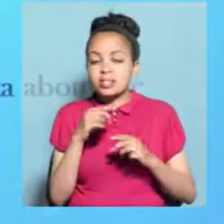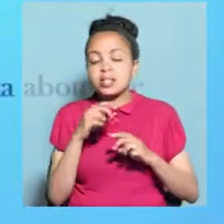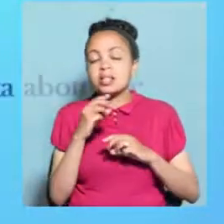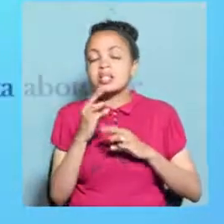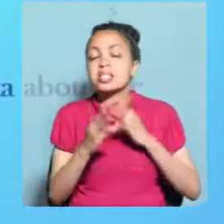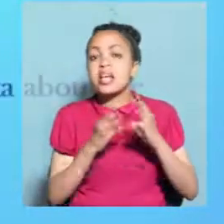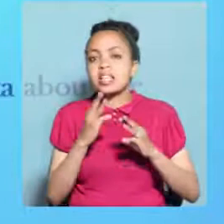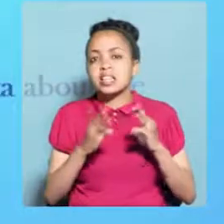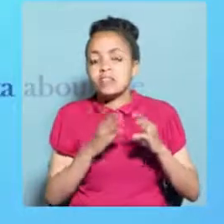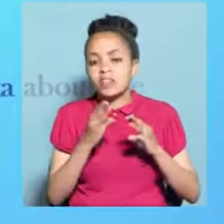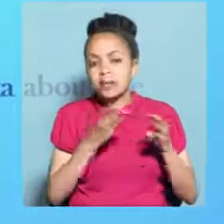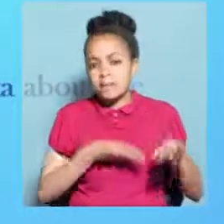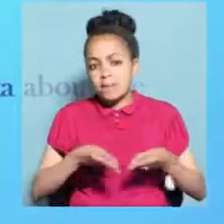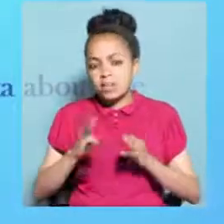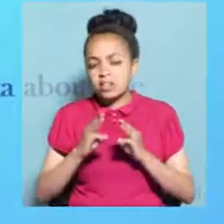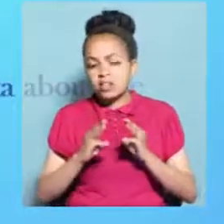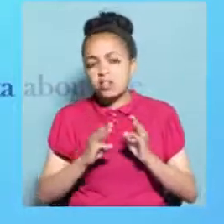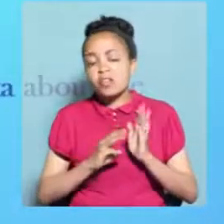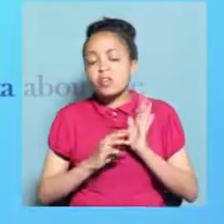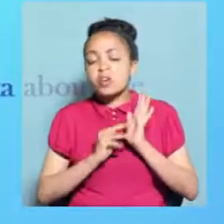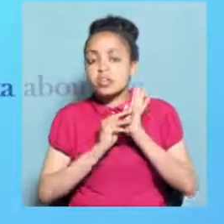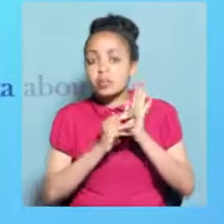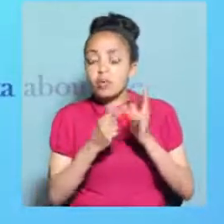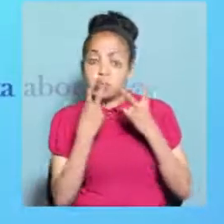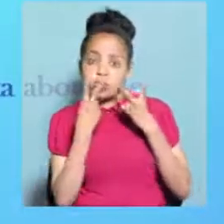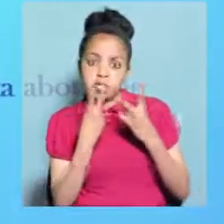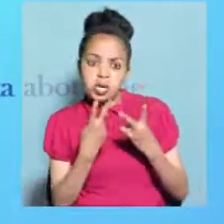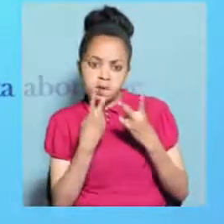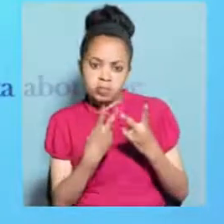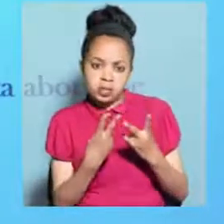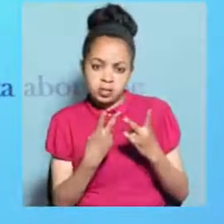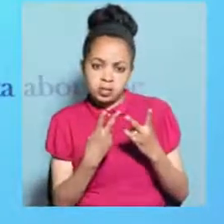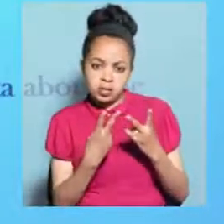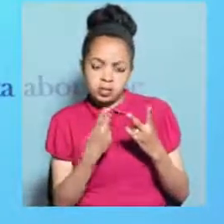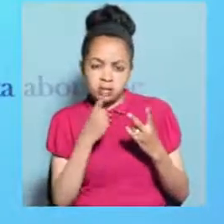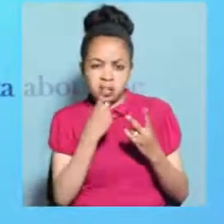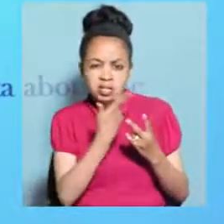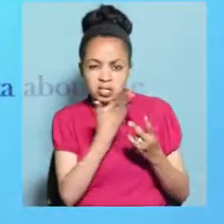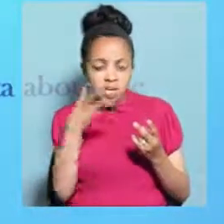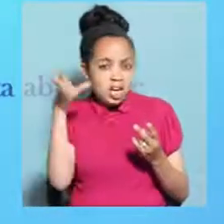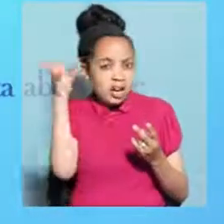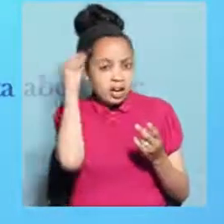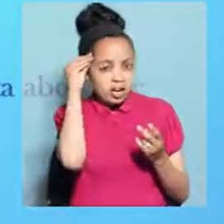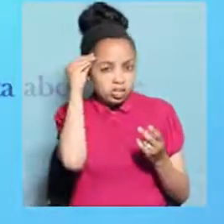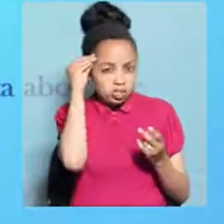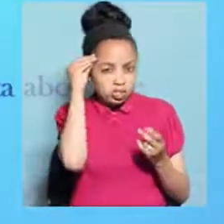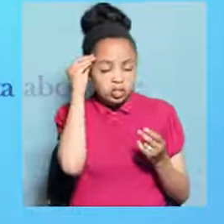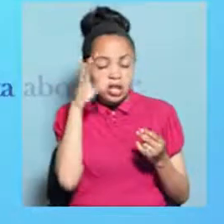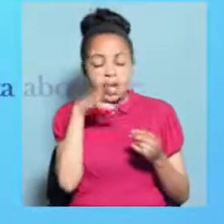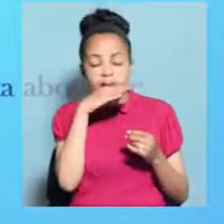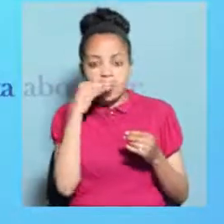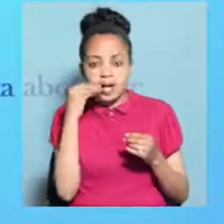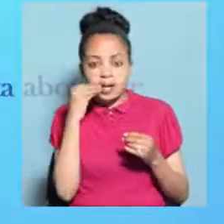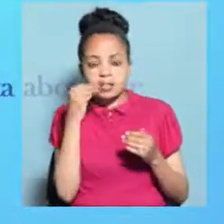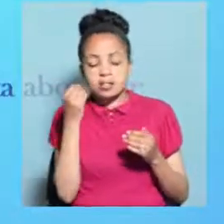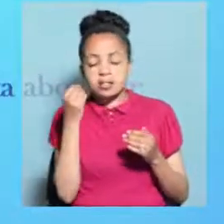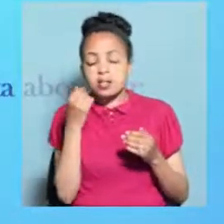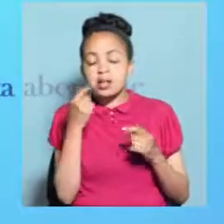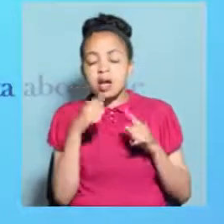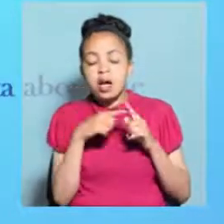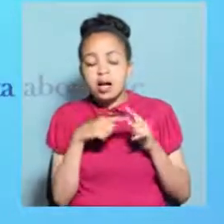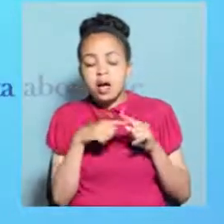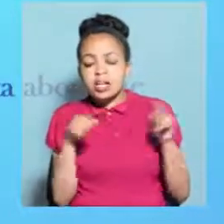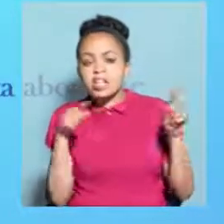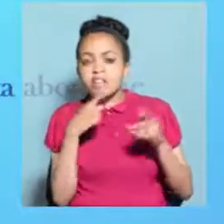method. For example, observing something catch our imagination and we can identify the problem.